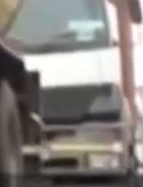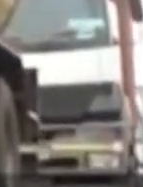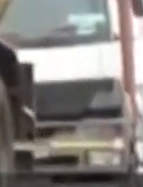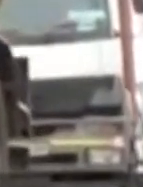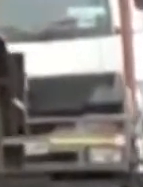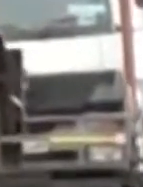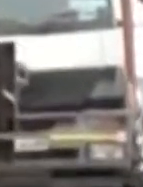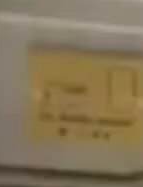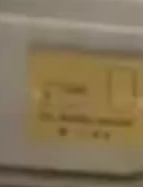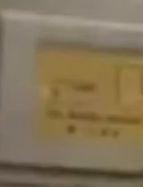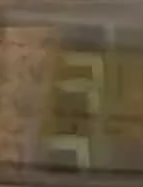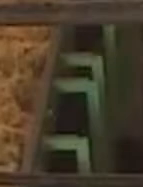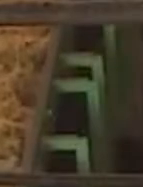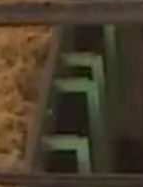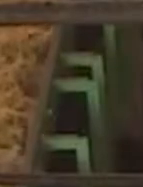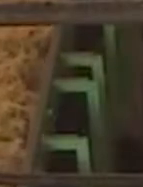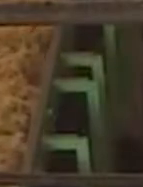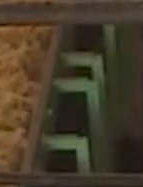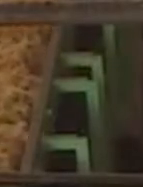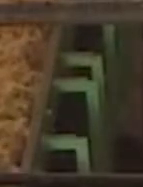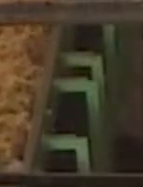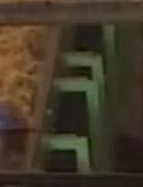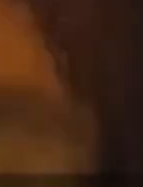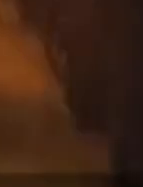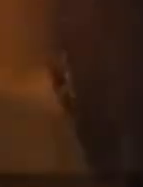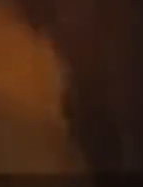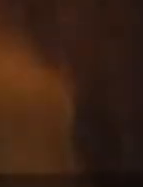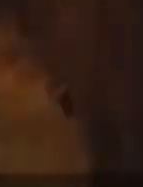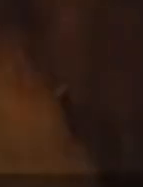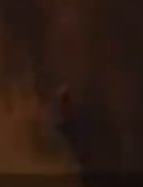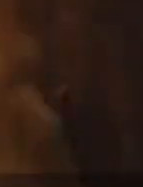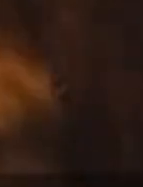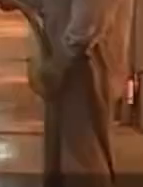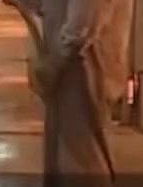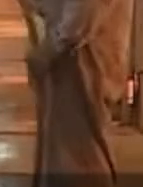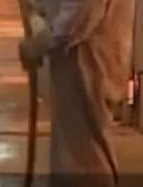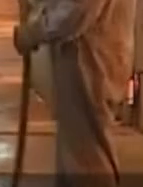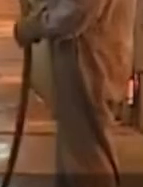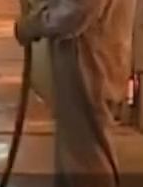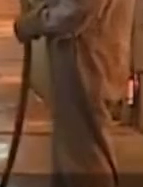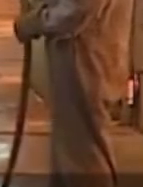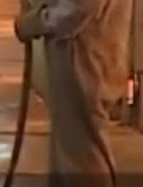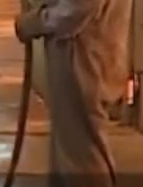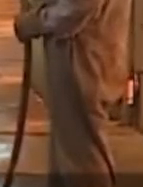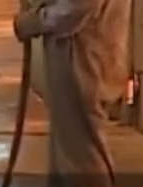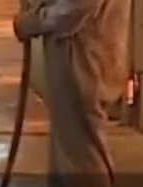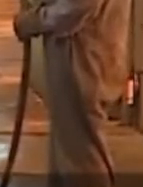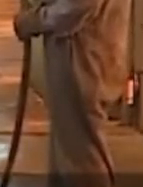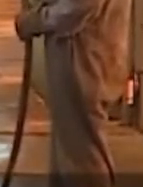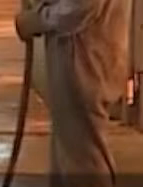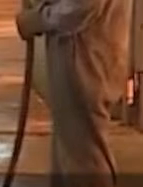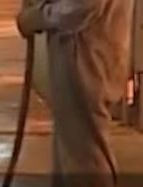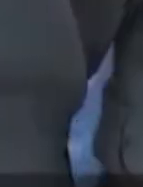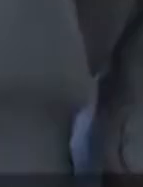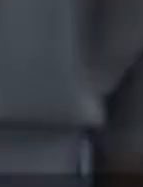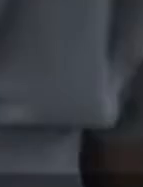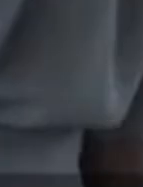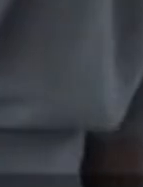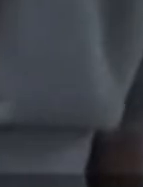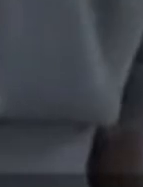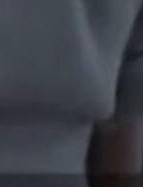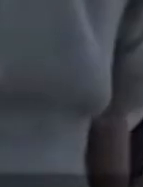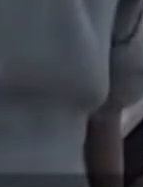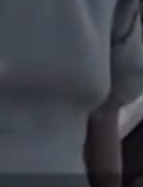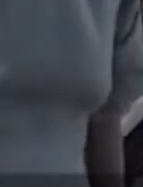and encouraging cross-border investments, regional integration paves way for increased market access and economic growth, strengthening regional